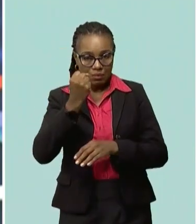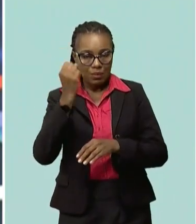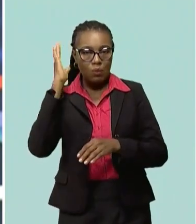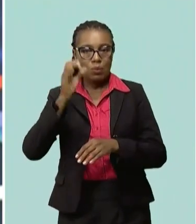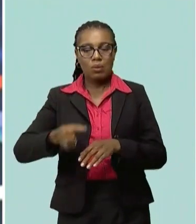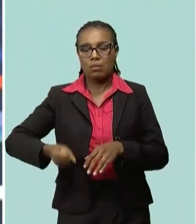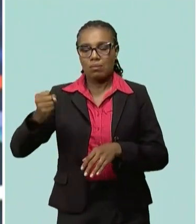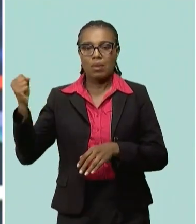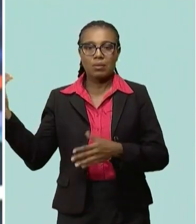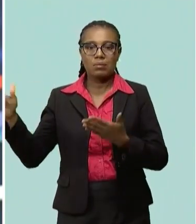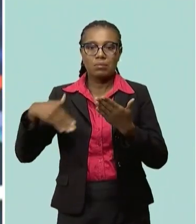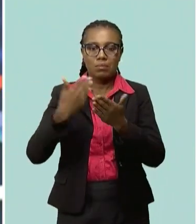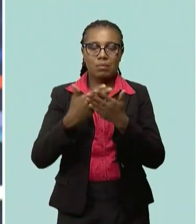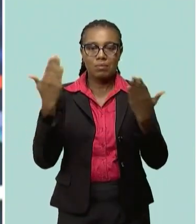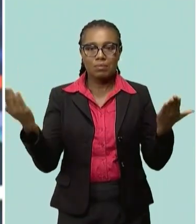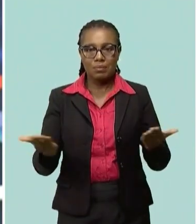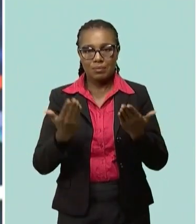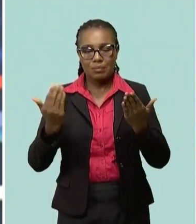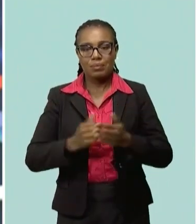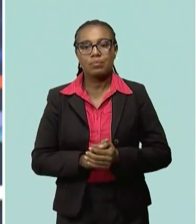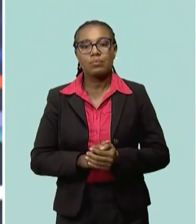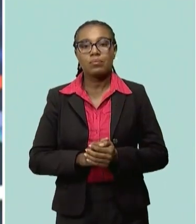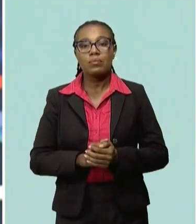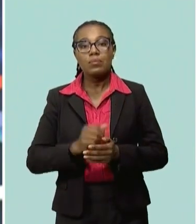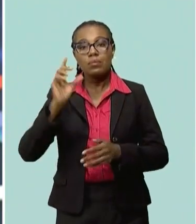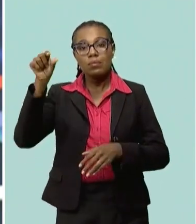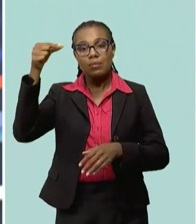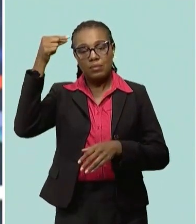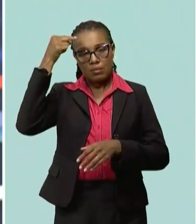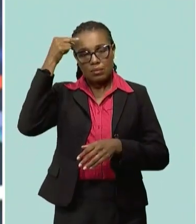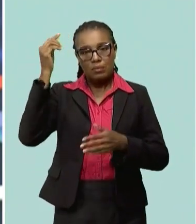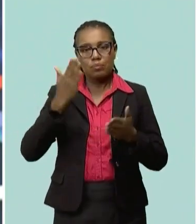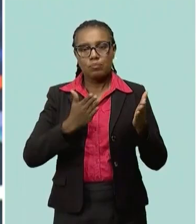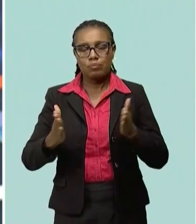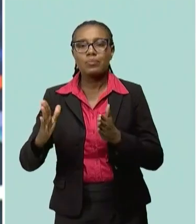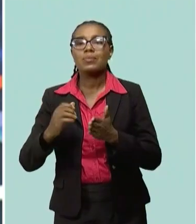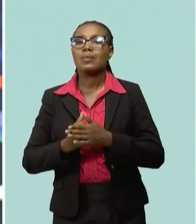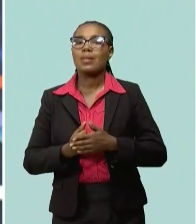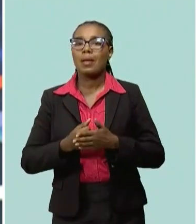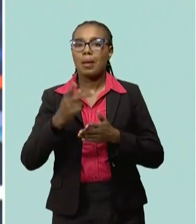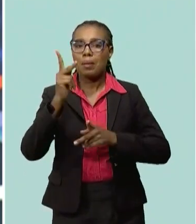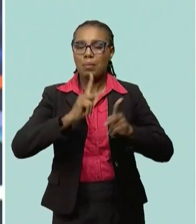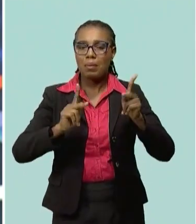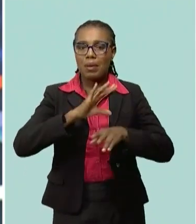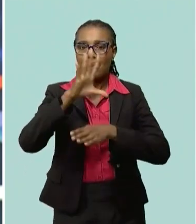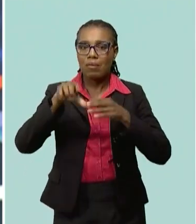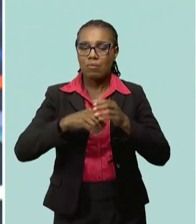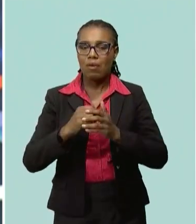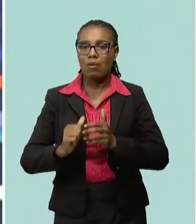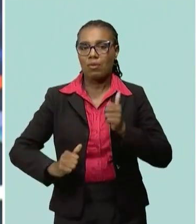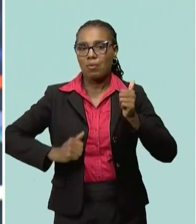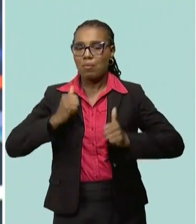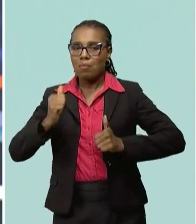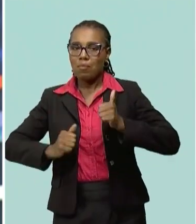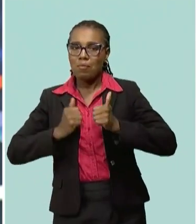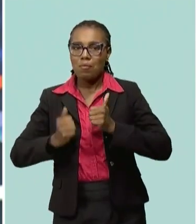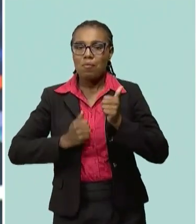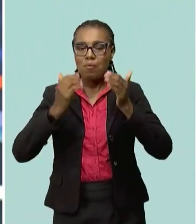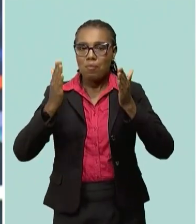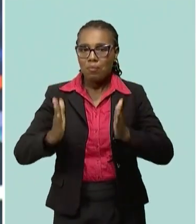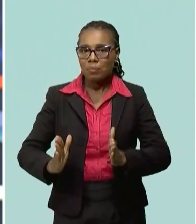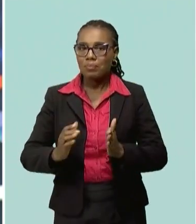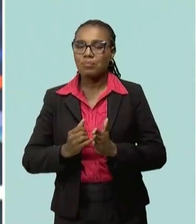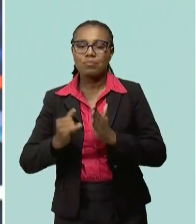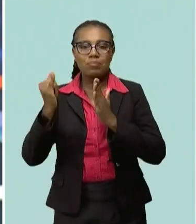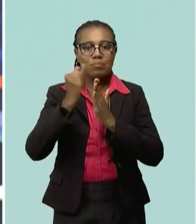Government is continuing to map out a plan to ensure there's proper remuneration for local artists. Minister in the Ministry of Culture, Senator